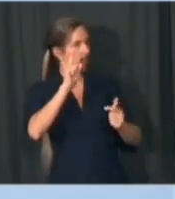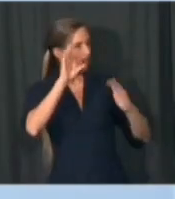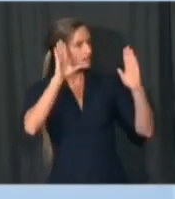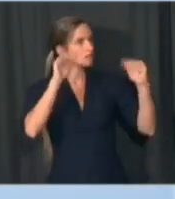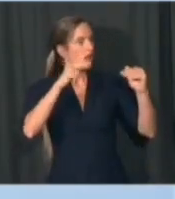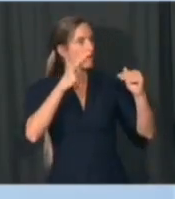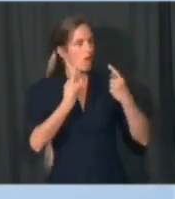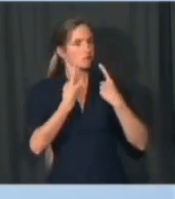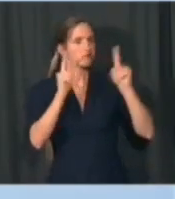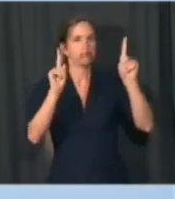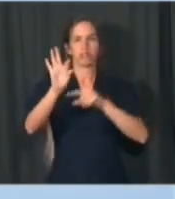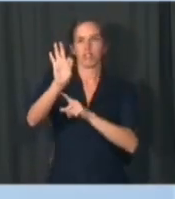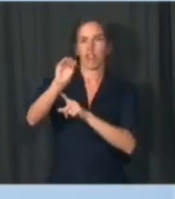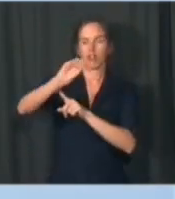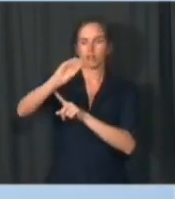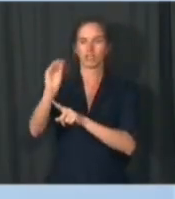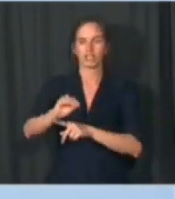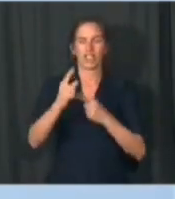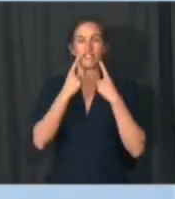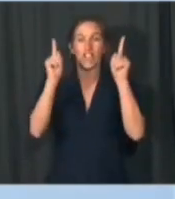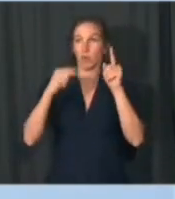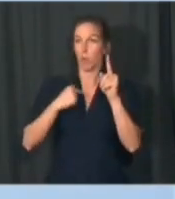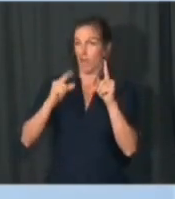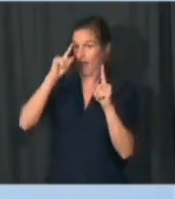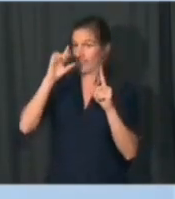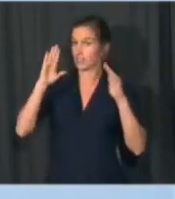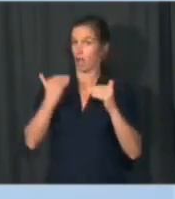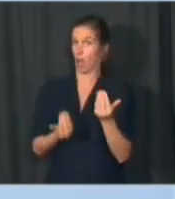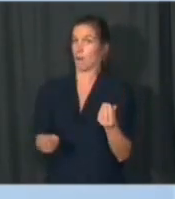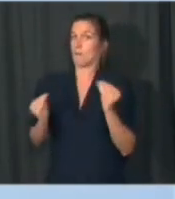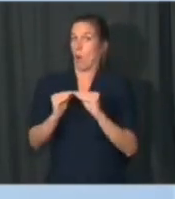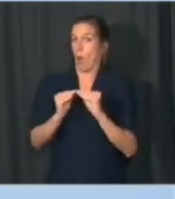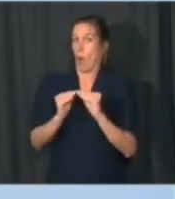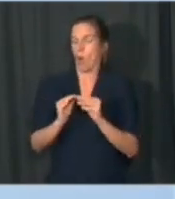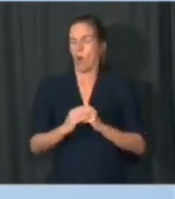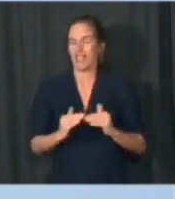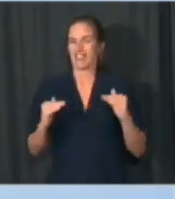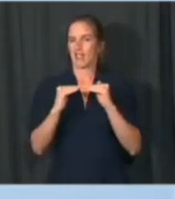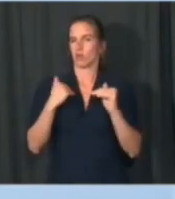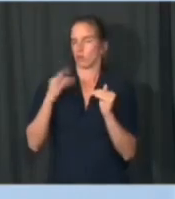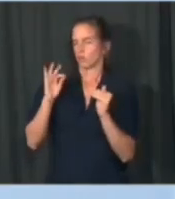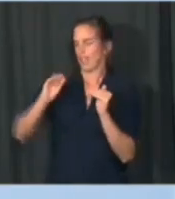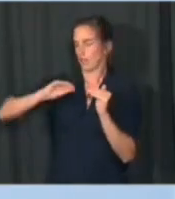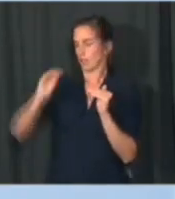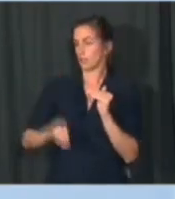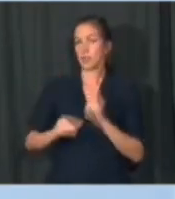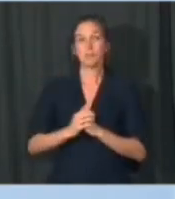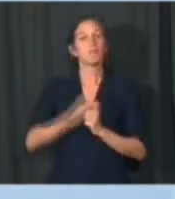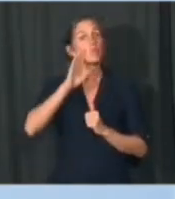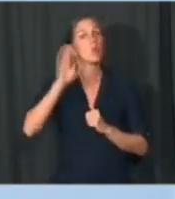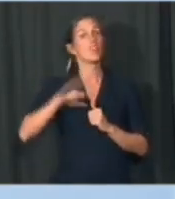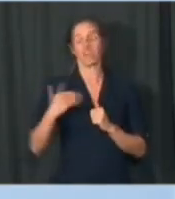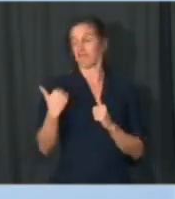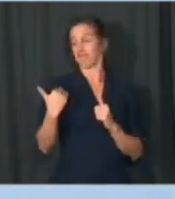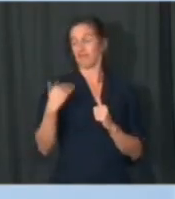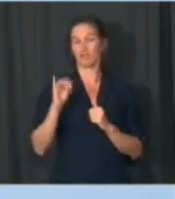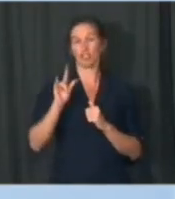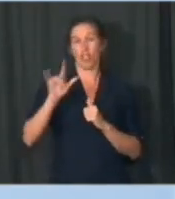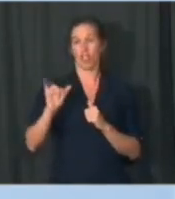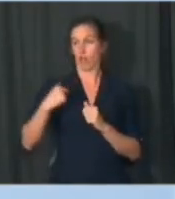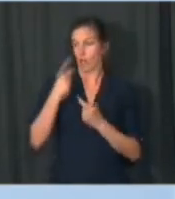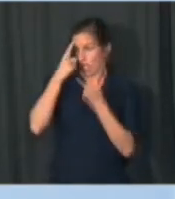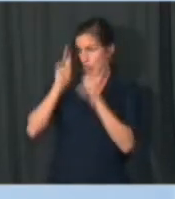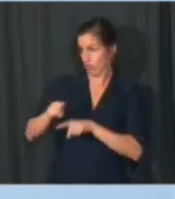coming which we think will be at equal level, maybe more if that's possible. In July, my administration reached an agreement with Pfizer to